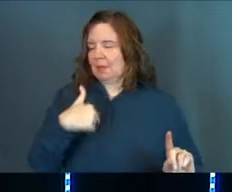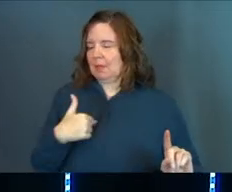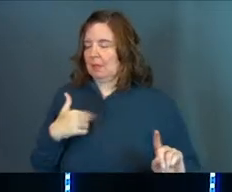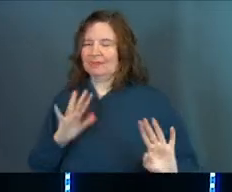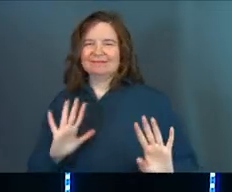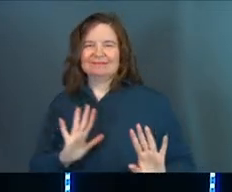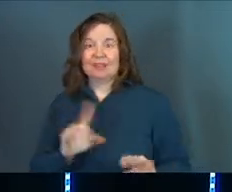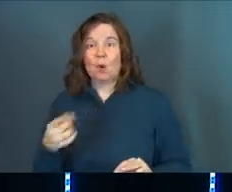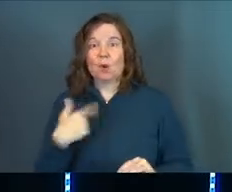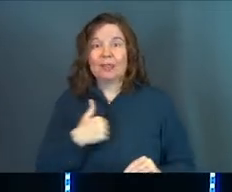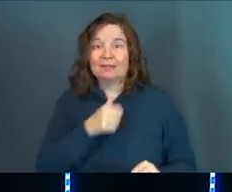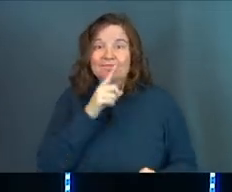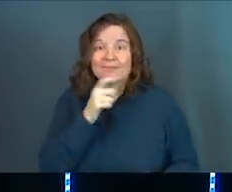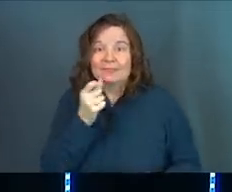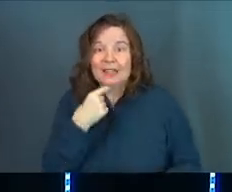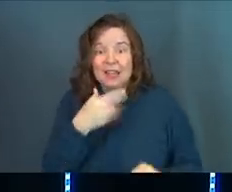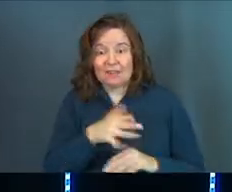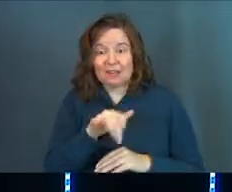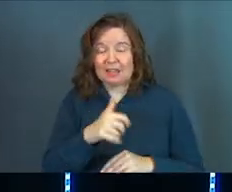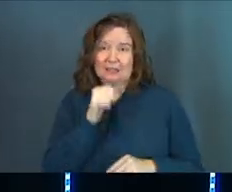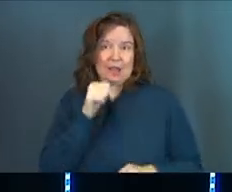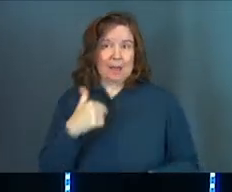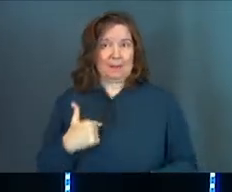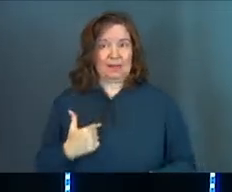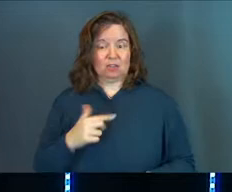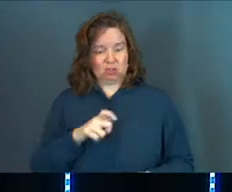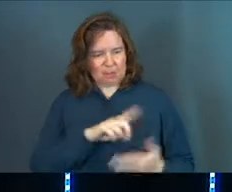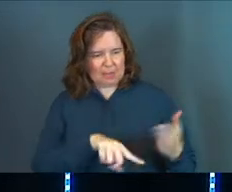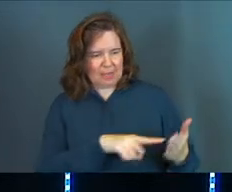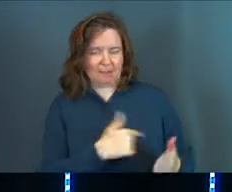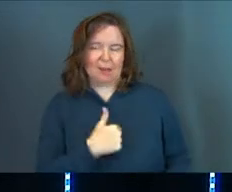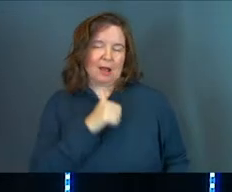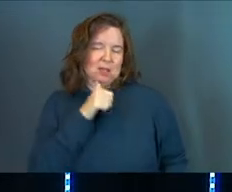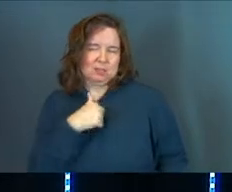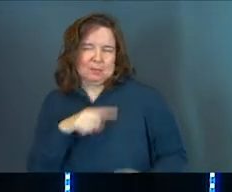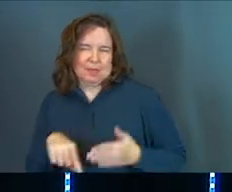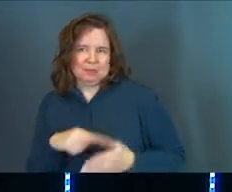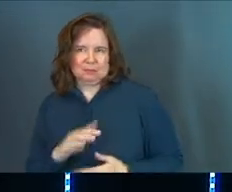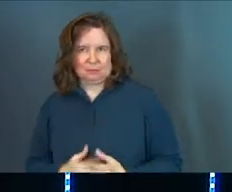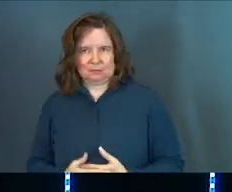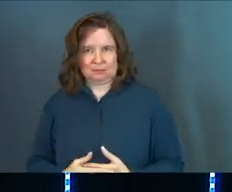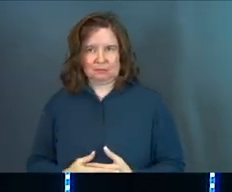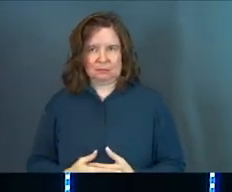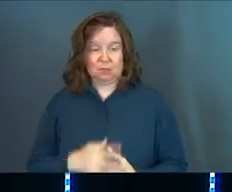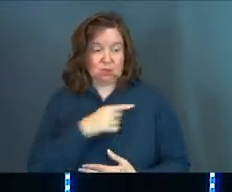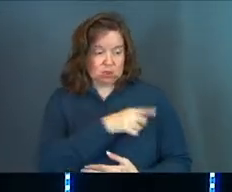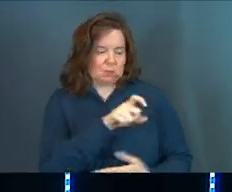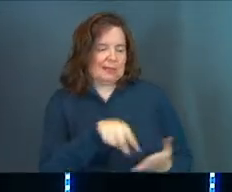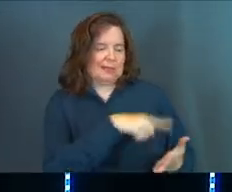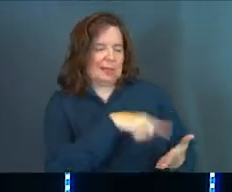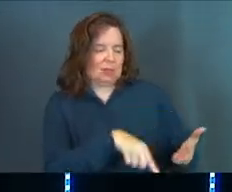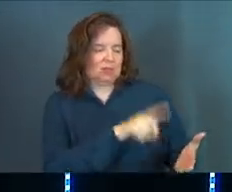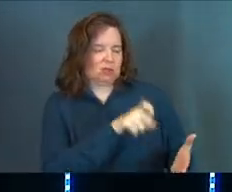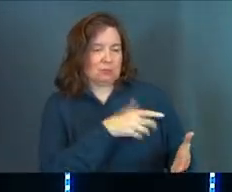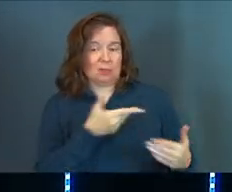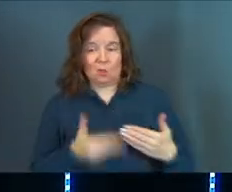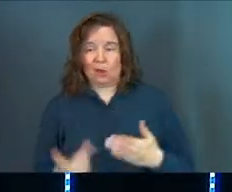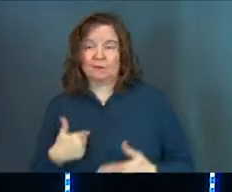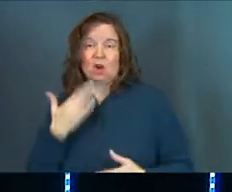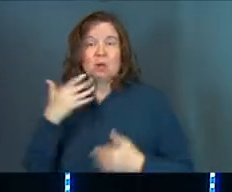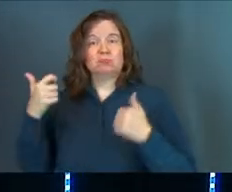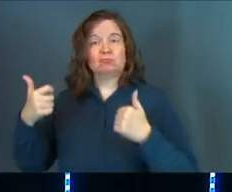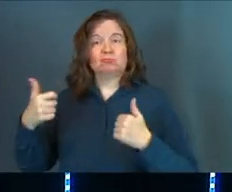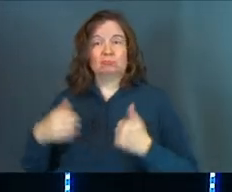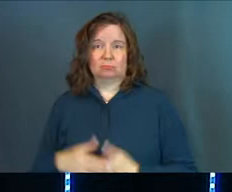that's always the thing unspoken right after it, is not me. You should be canceled, but I shouldn't be canceled. You should be canceled and the rest of us are good.